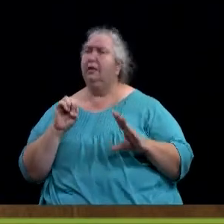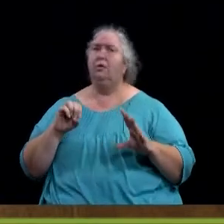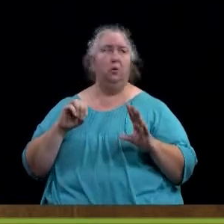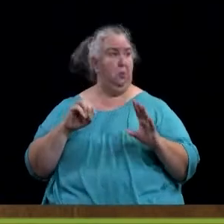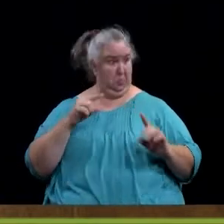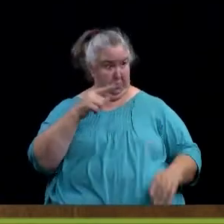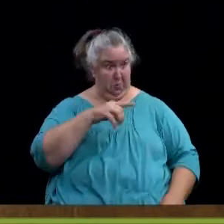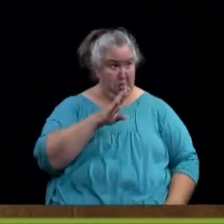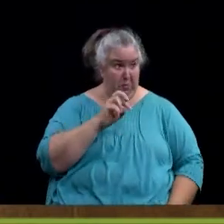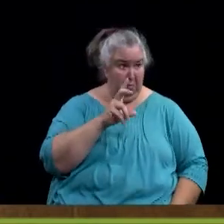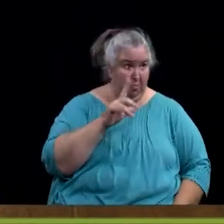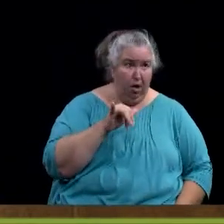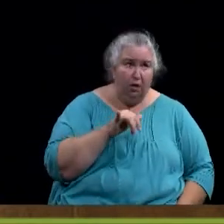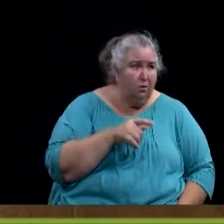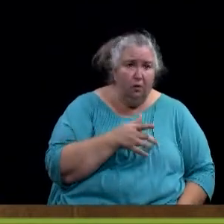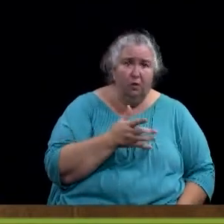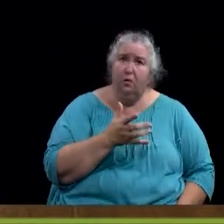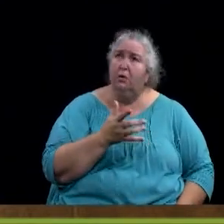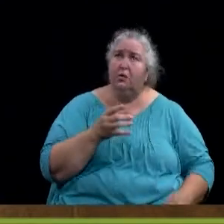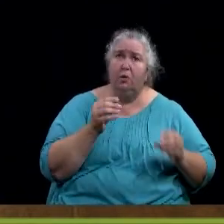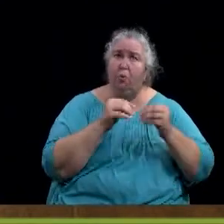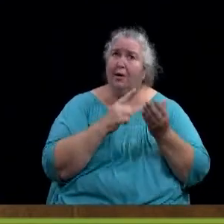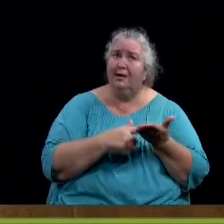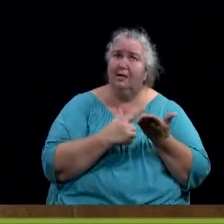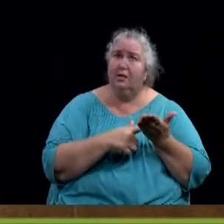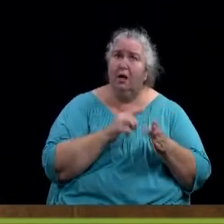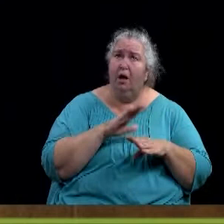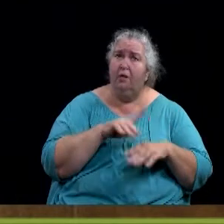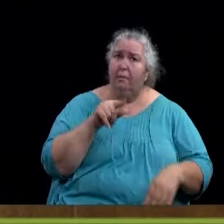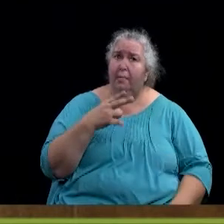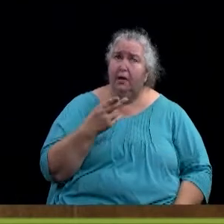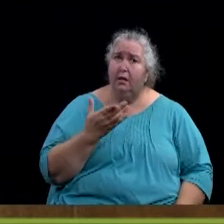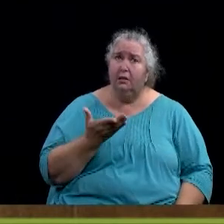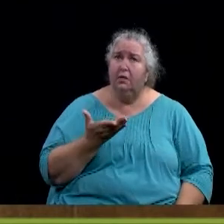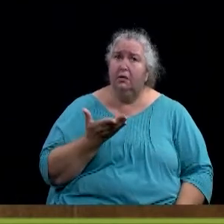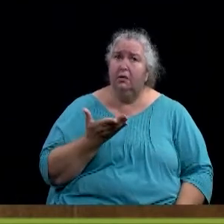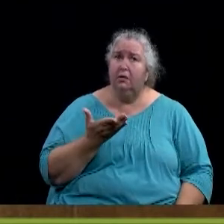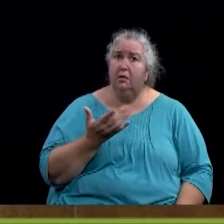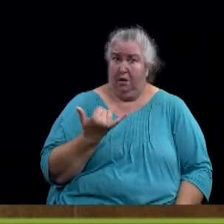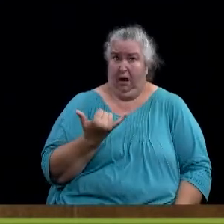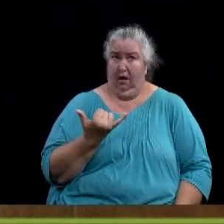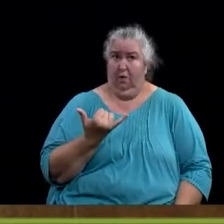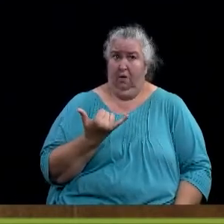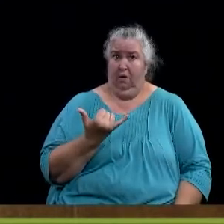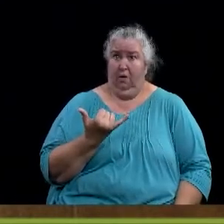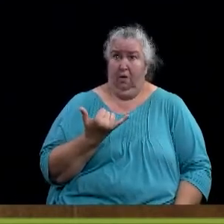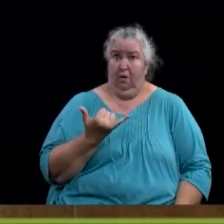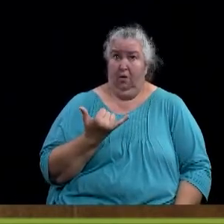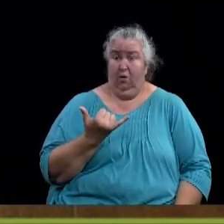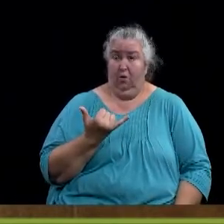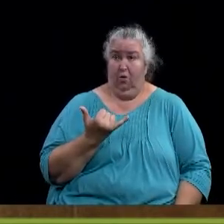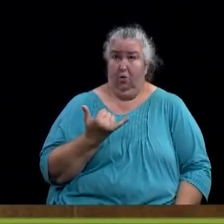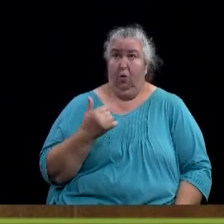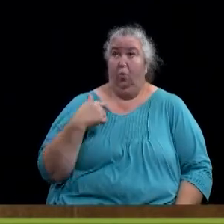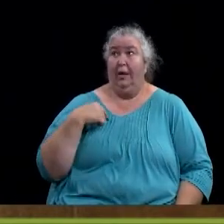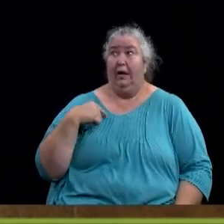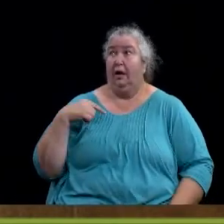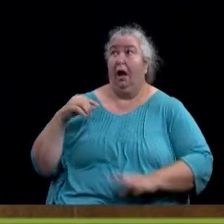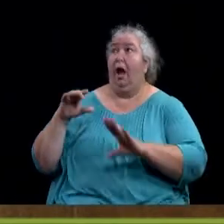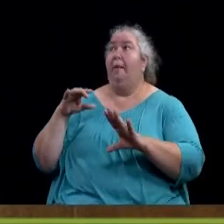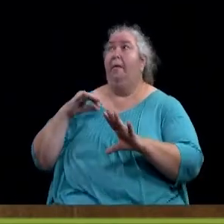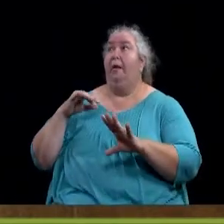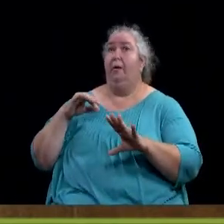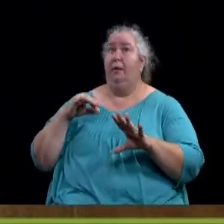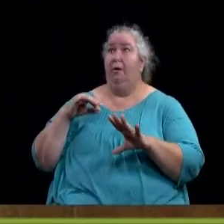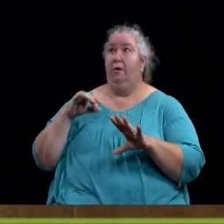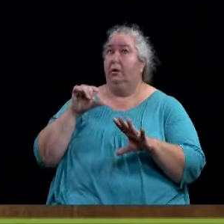the public hearings, correct? I mean, right now, we can take Councilmember Holmes, but I'm saying you're not planning to make any further presentations about the public hearings.